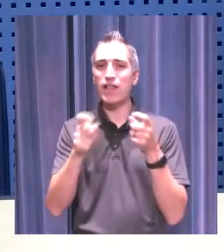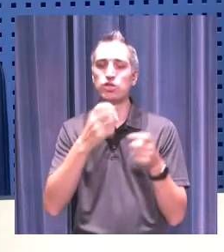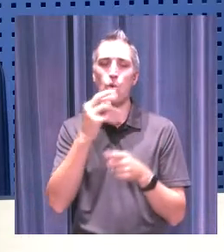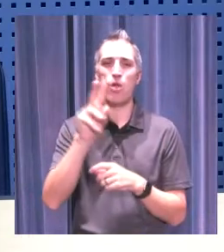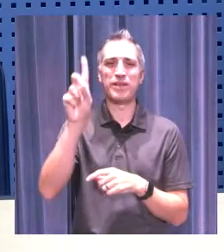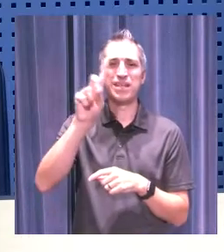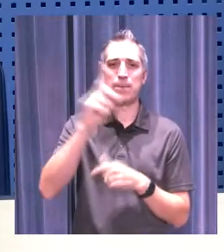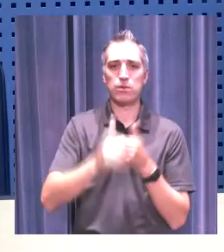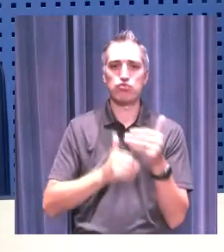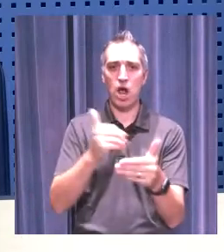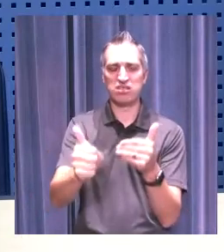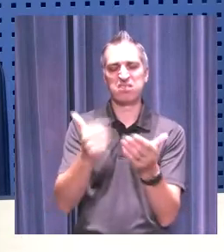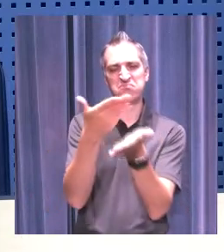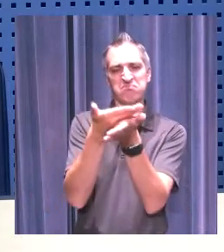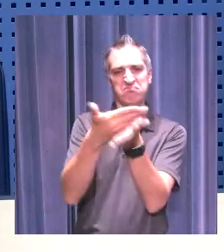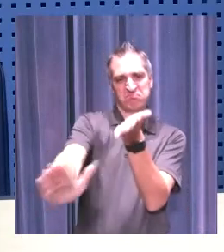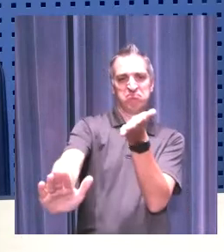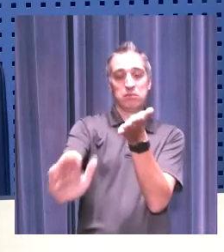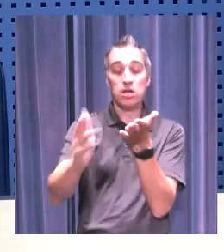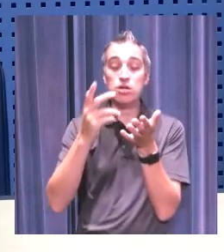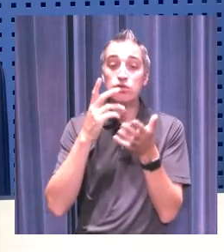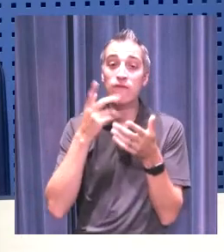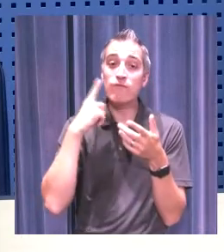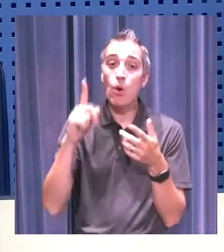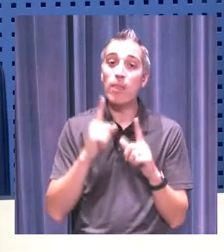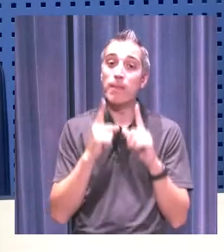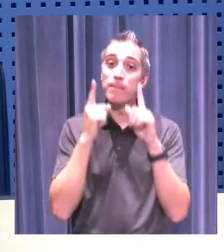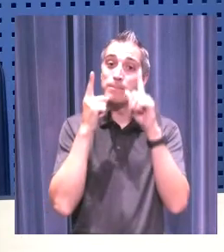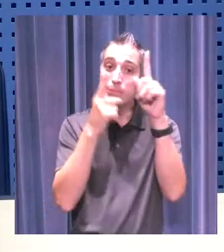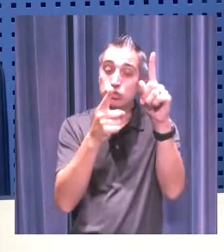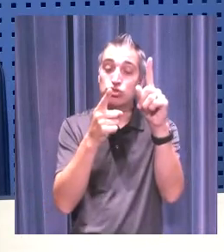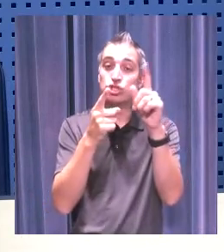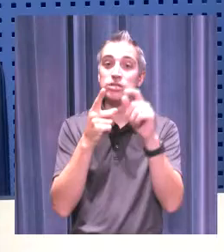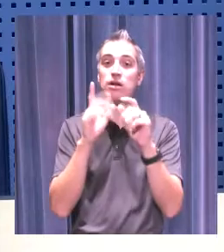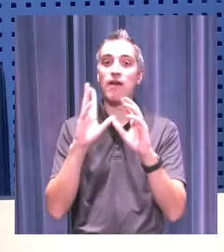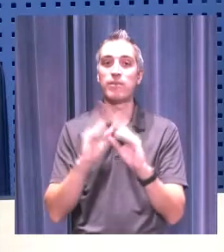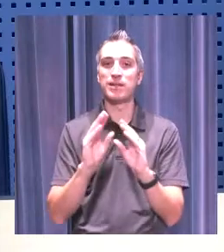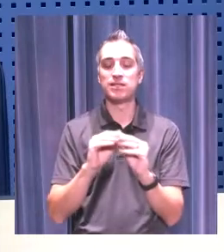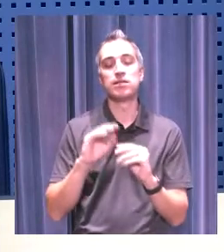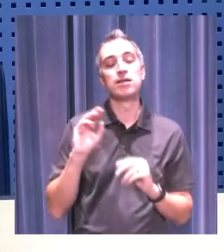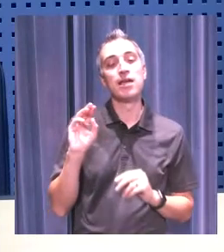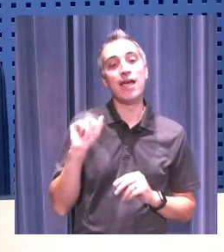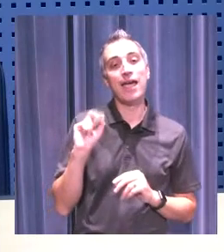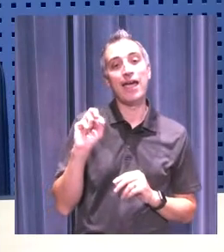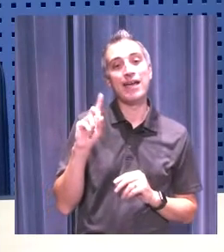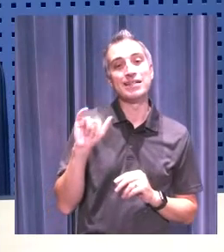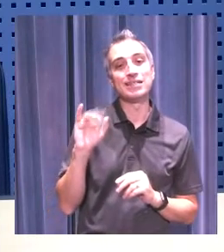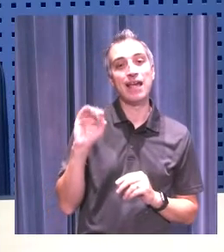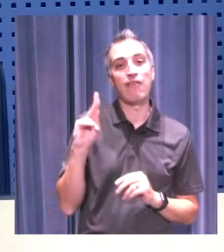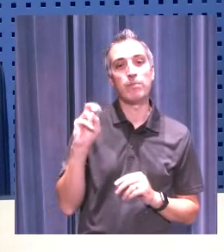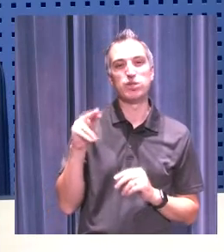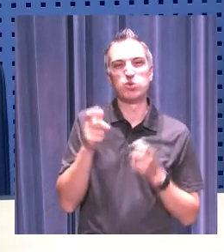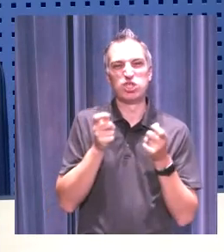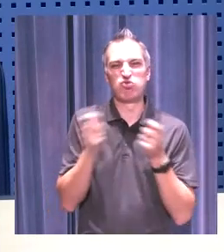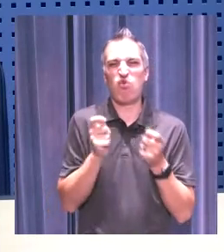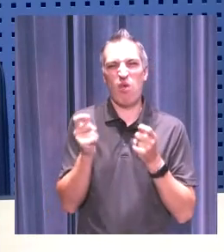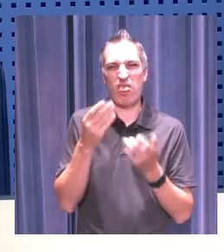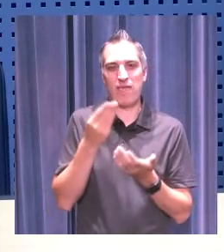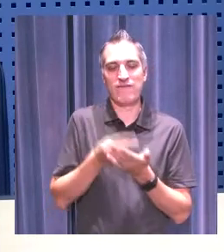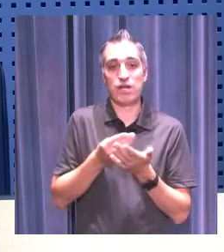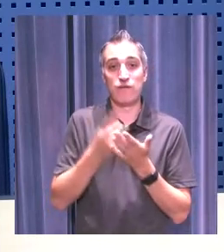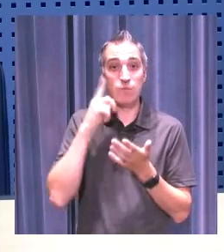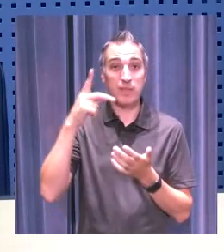democratic process in carrying out the mission of meeting Andy Everman's need to control the finances of this